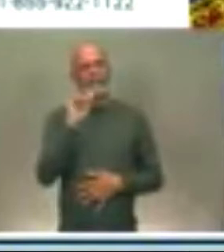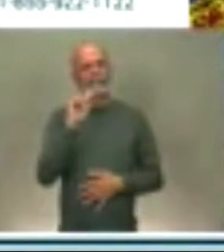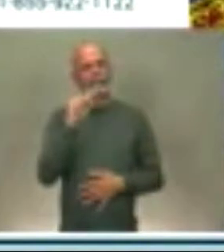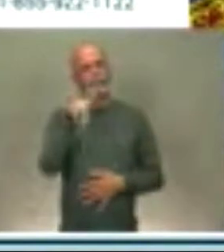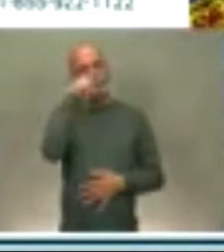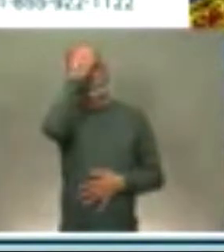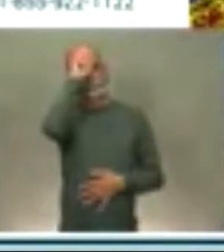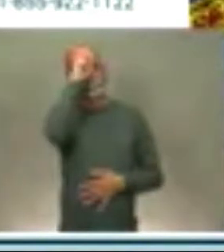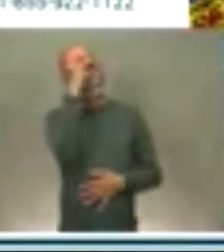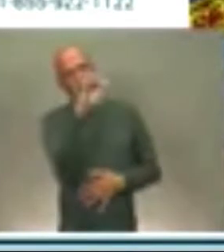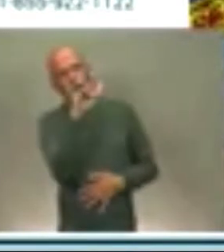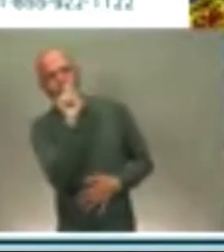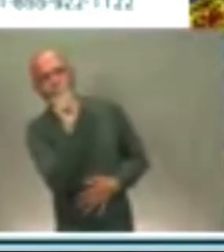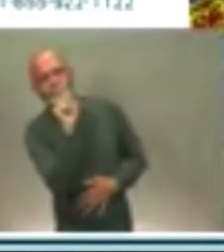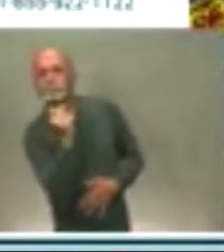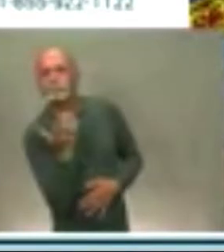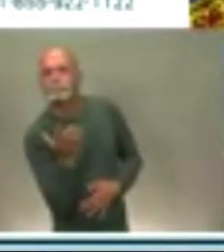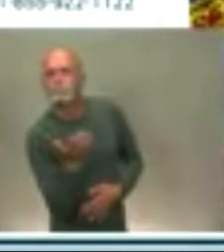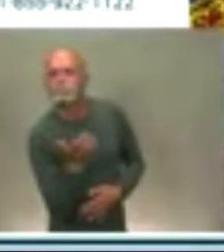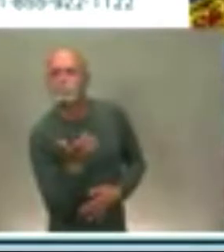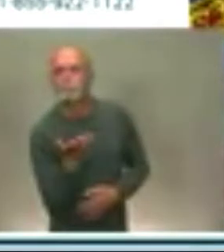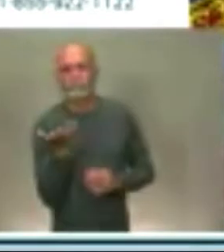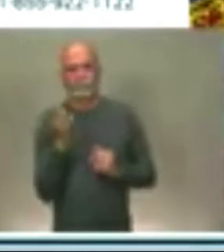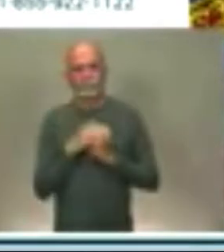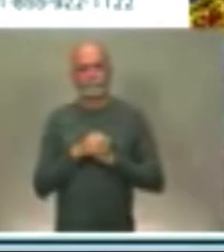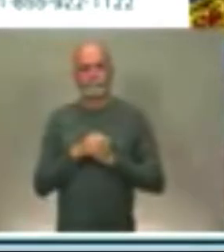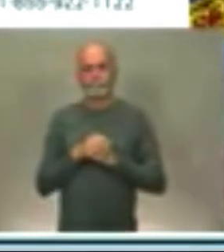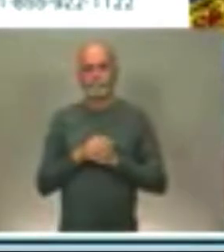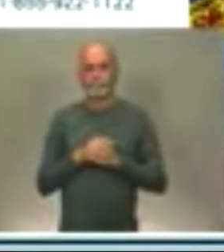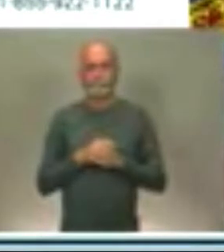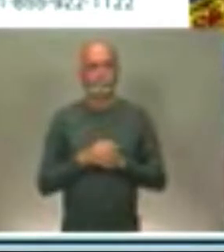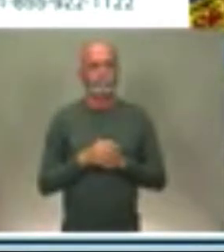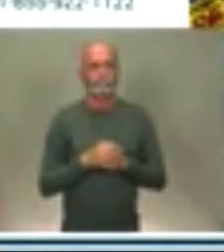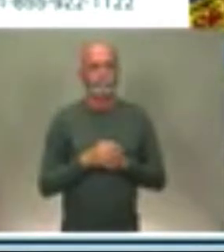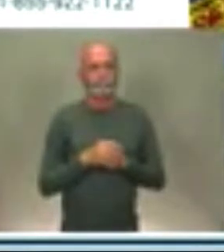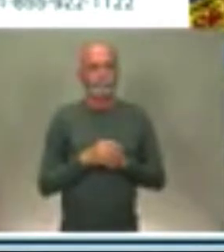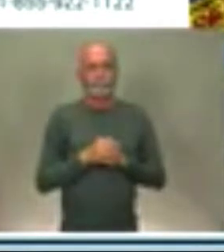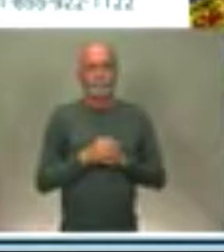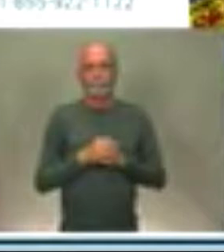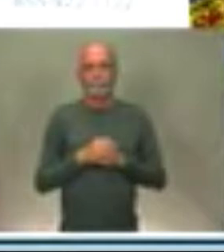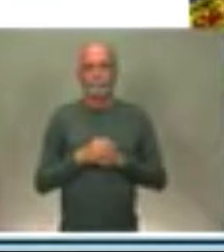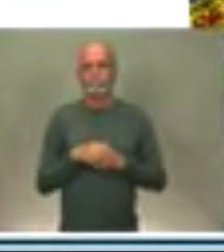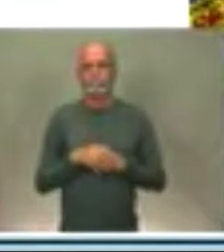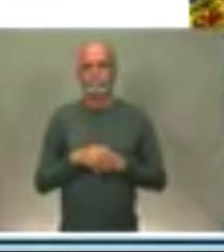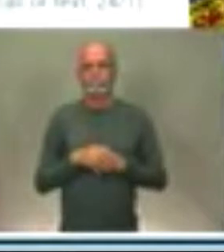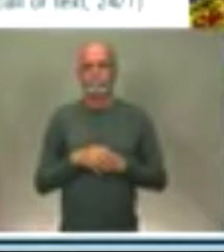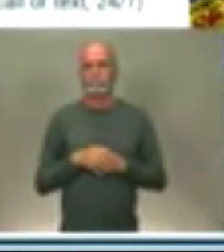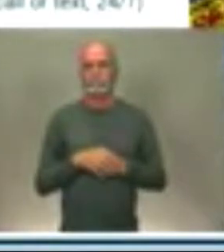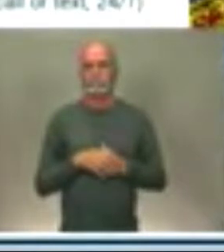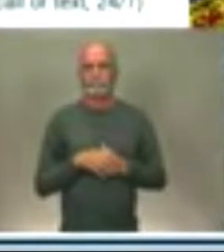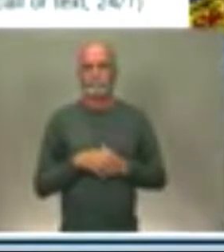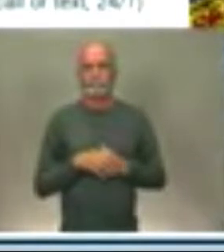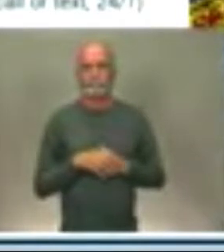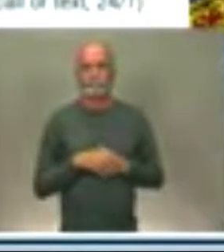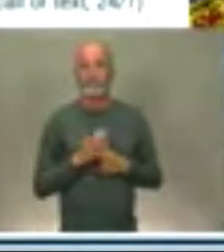conference today with you telling us what you're going to do. I think probably this is my first transition, so I'm not really sure.